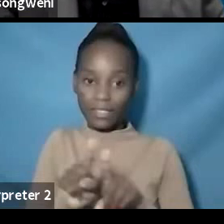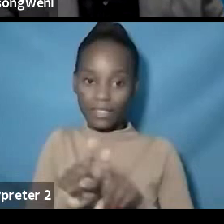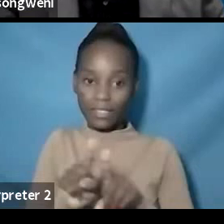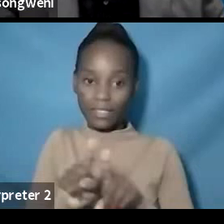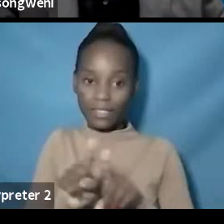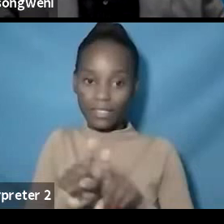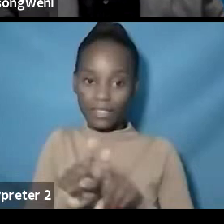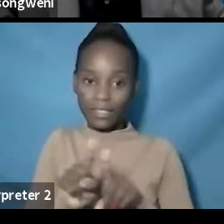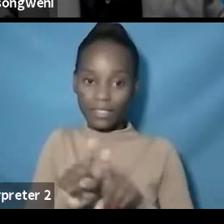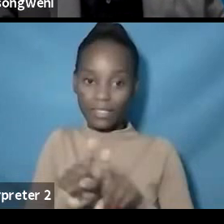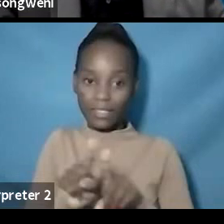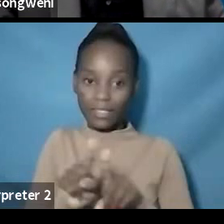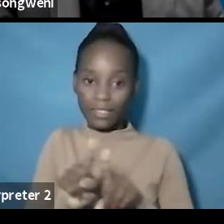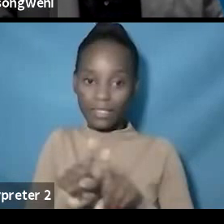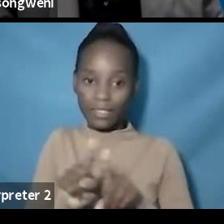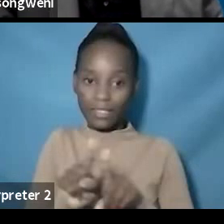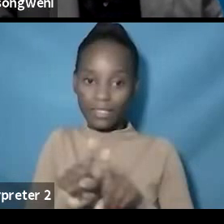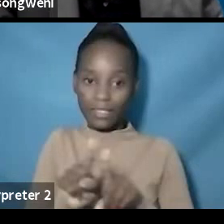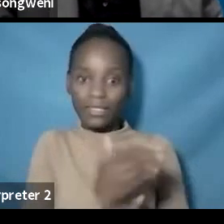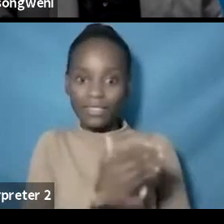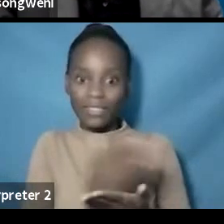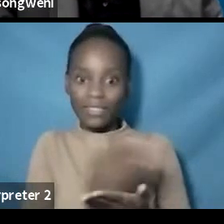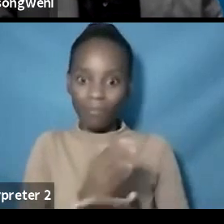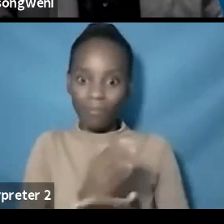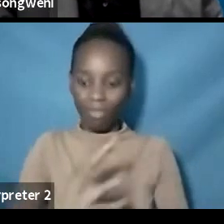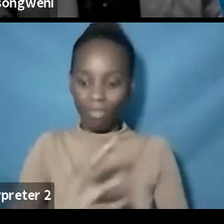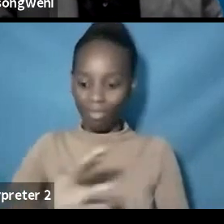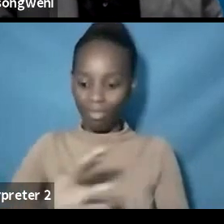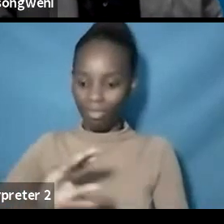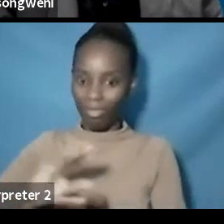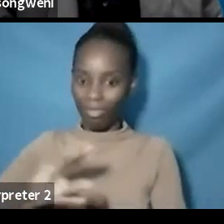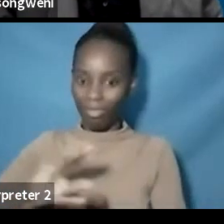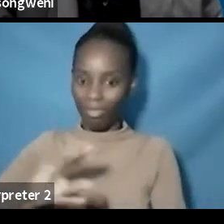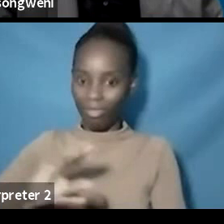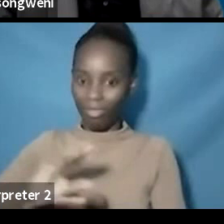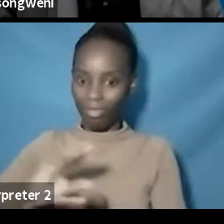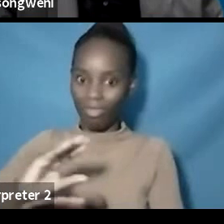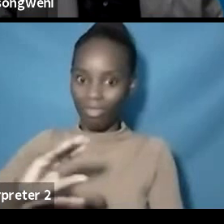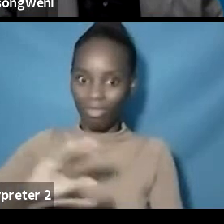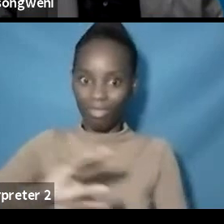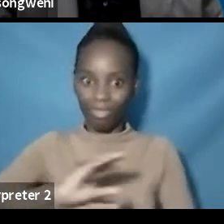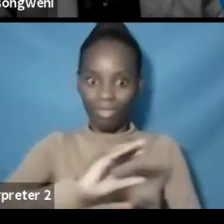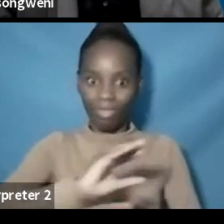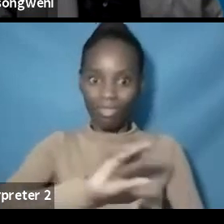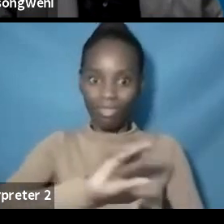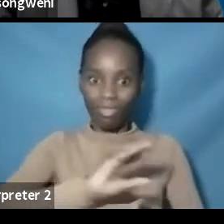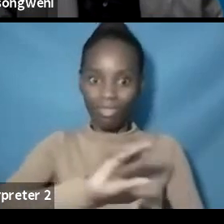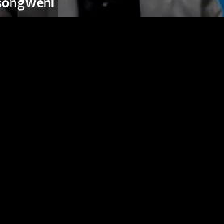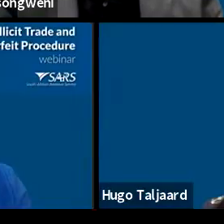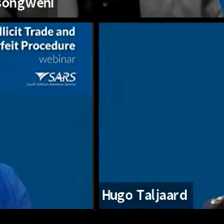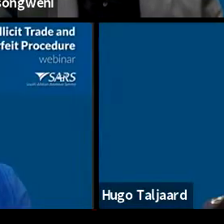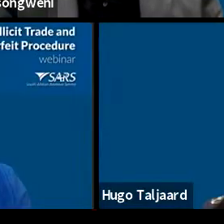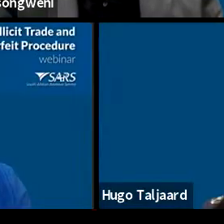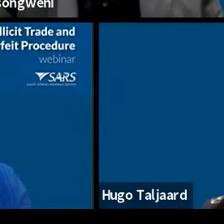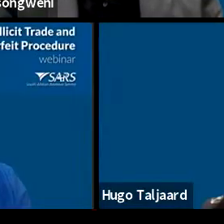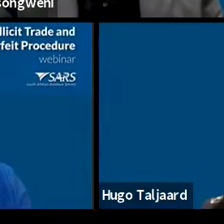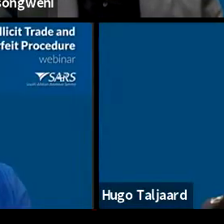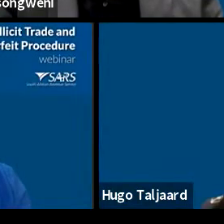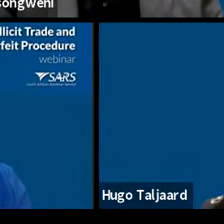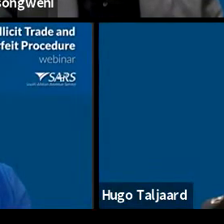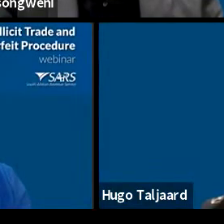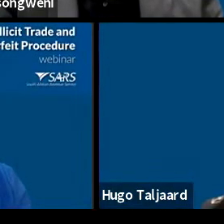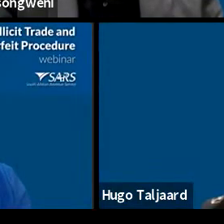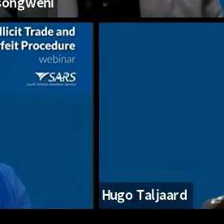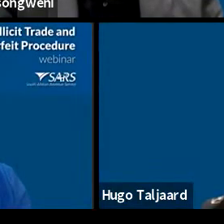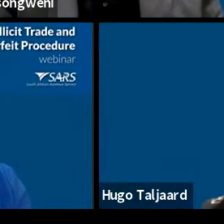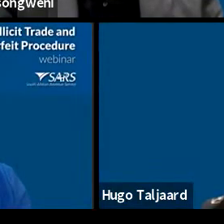must take advantage of that. Visit our website. We've got a web page on the SARS website for small business. You will go